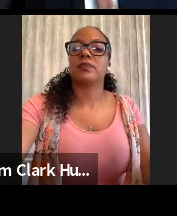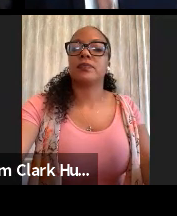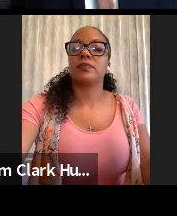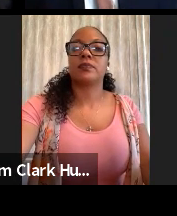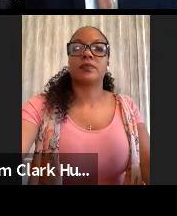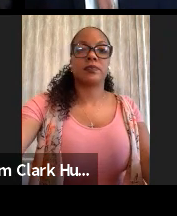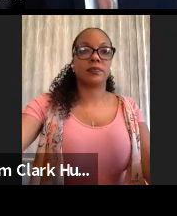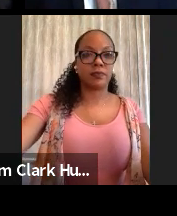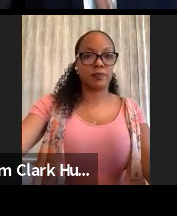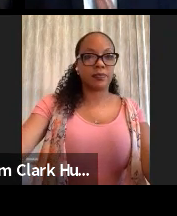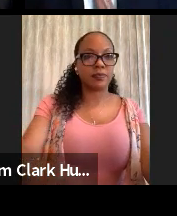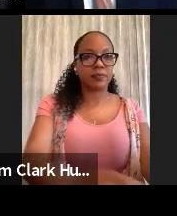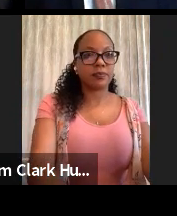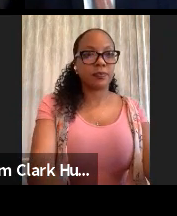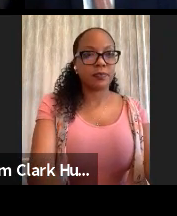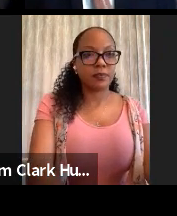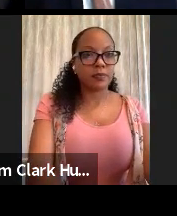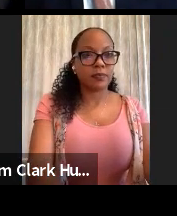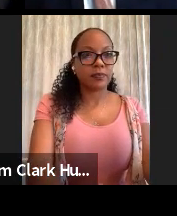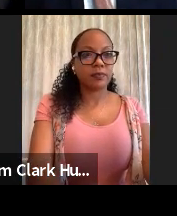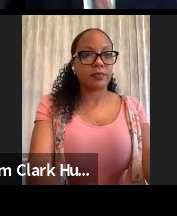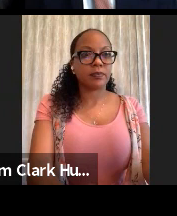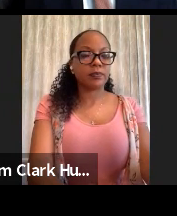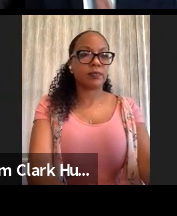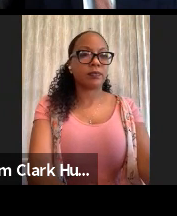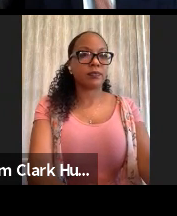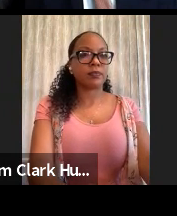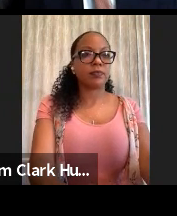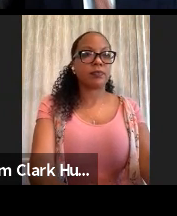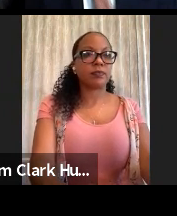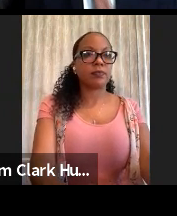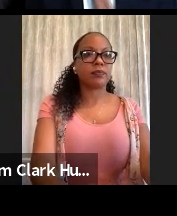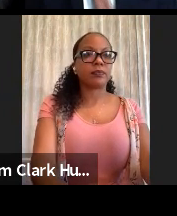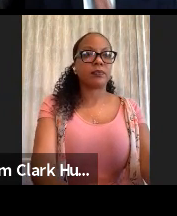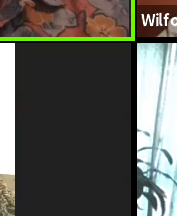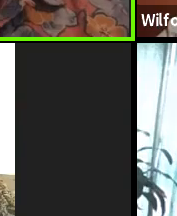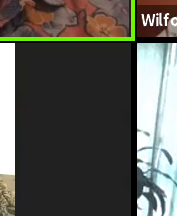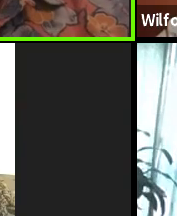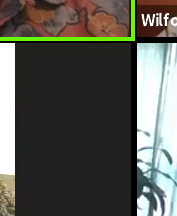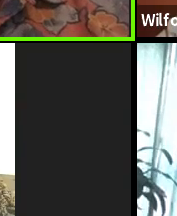after the words expenditures previously incurred.